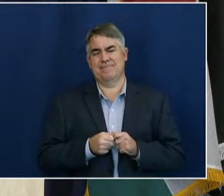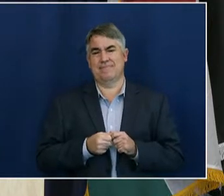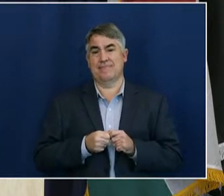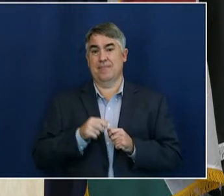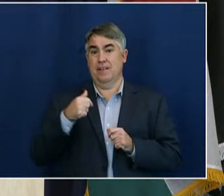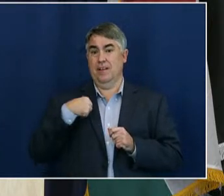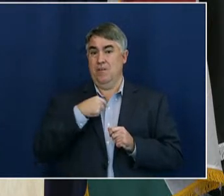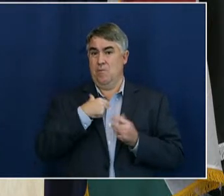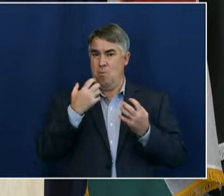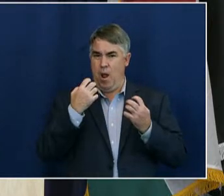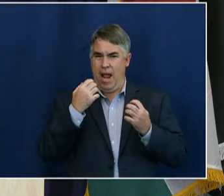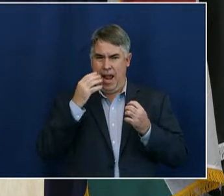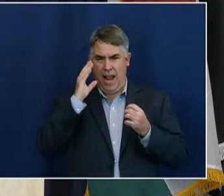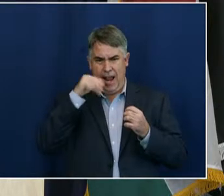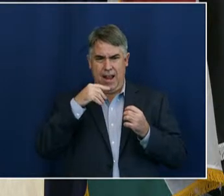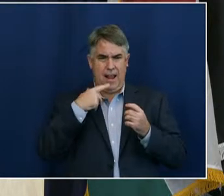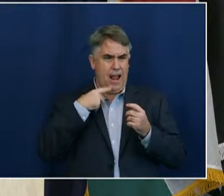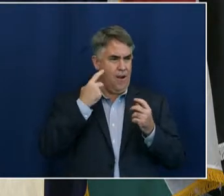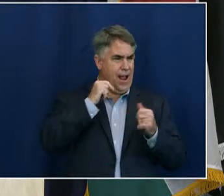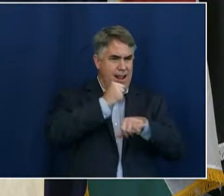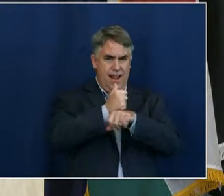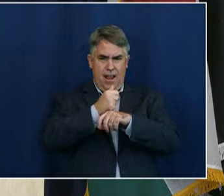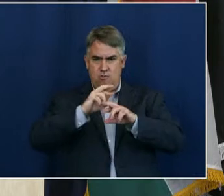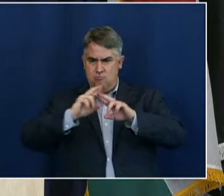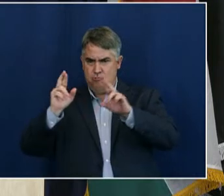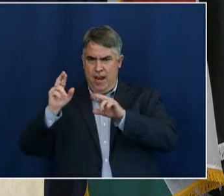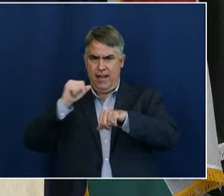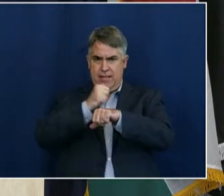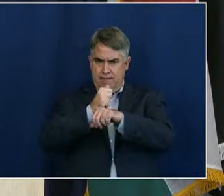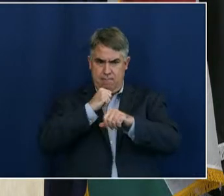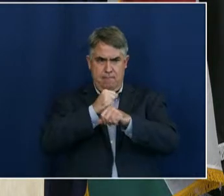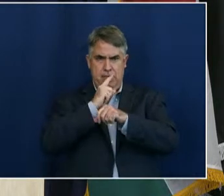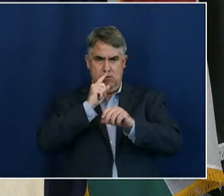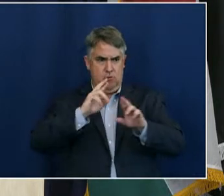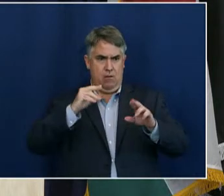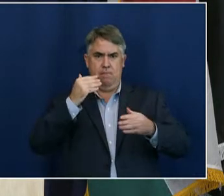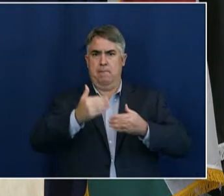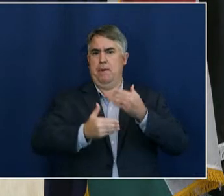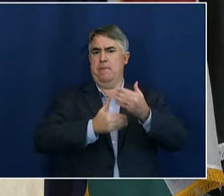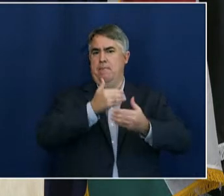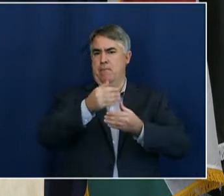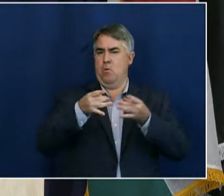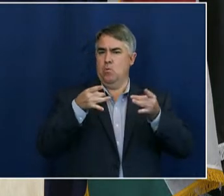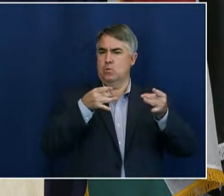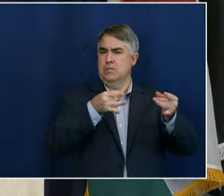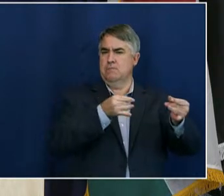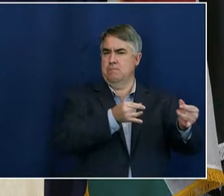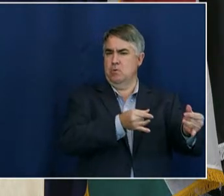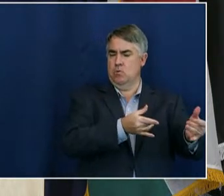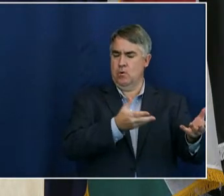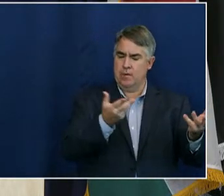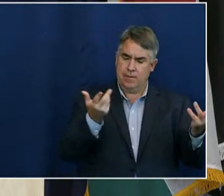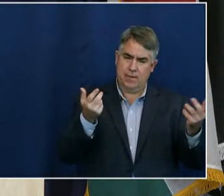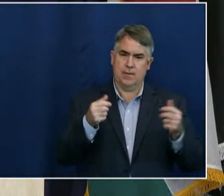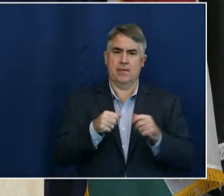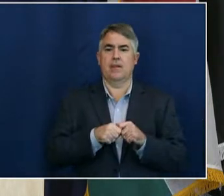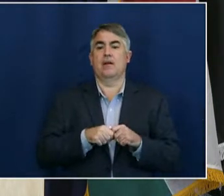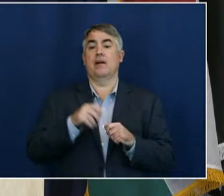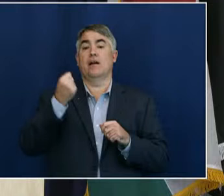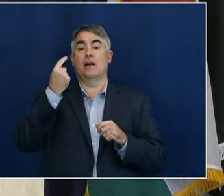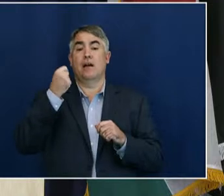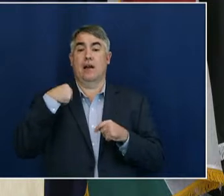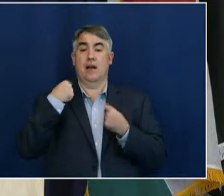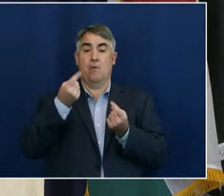have the right infrastructure set as we proceed. We're going to go ahead and, after we heard from the public feedback, we've made sure to enhance